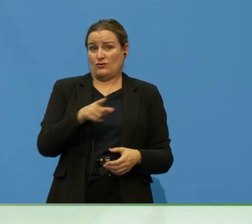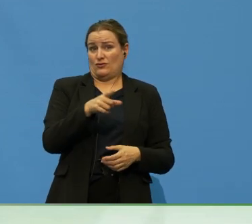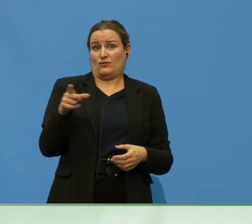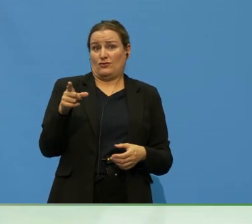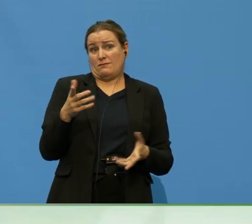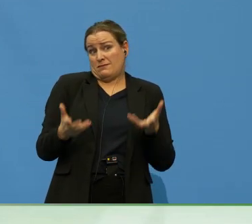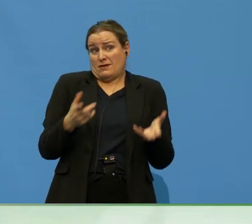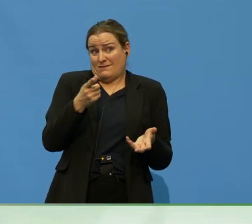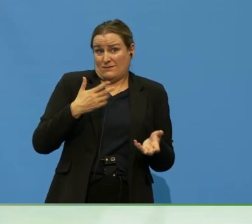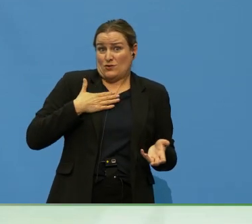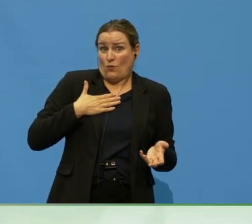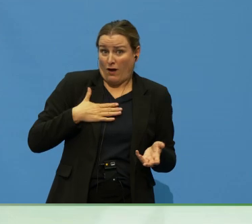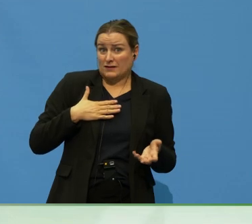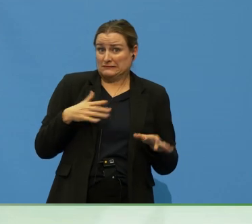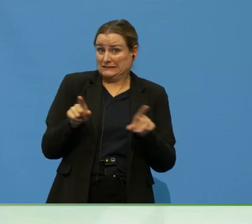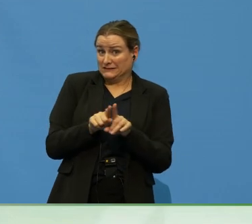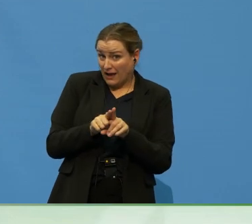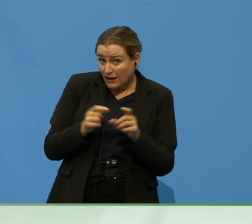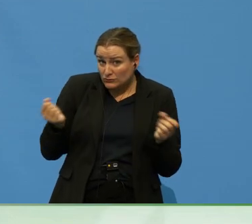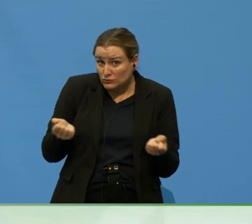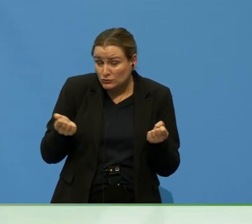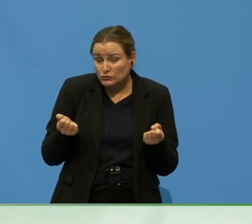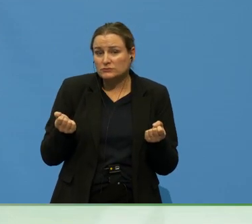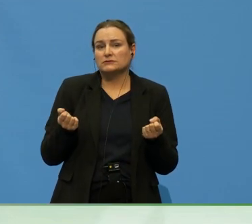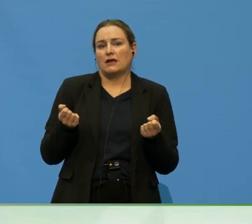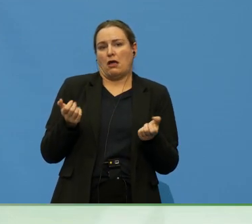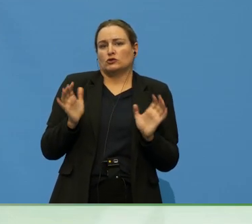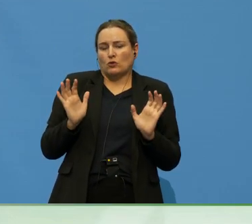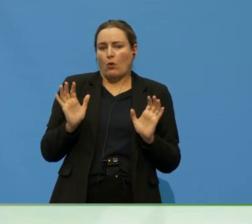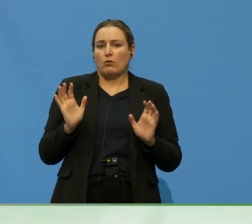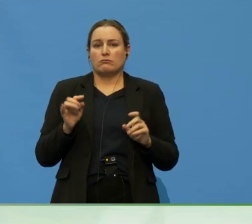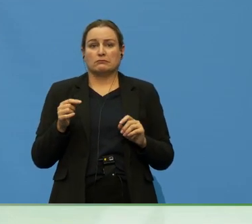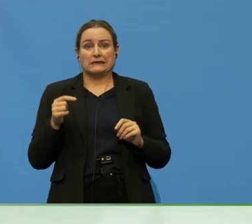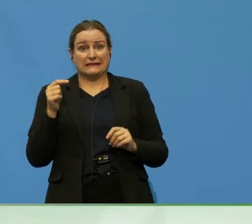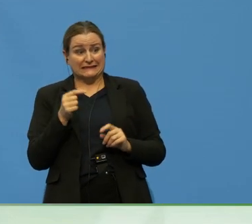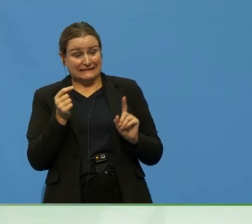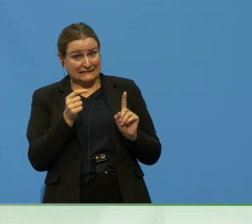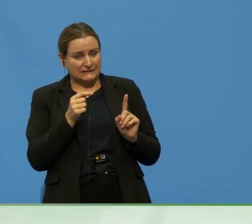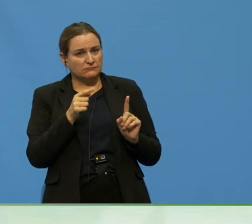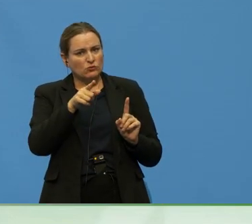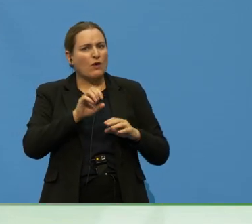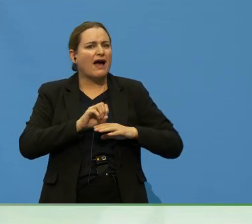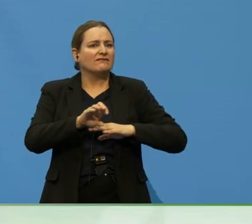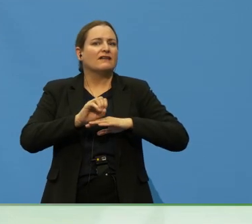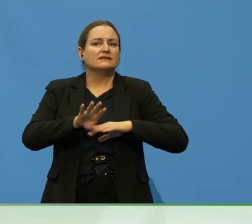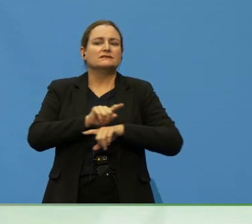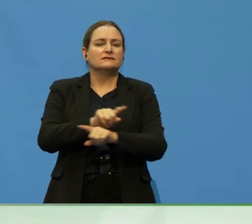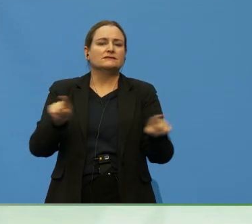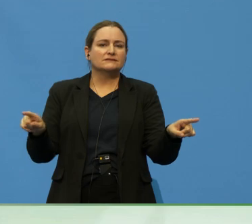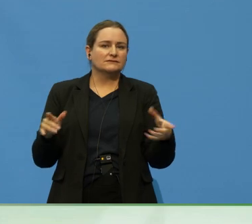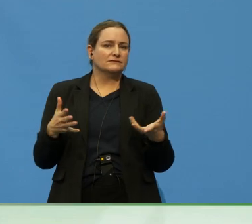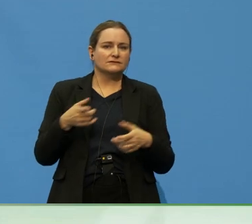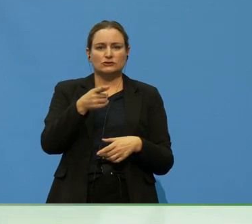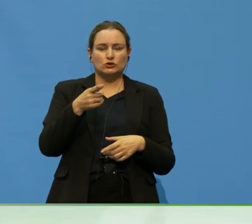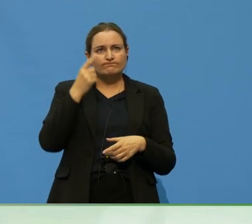want to start working on something similar. What would be your key recommendations on top of everything that you already underlined already, working